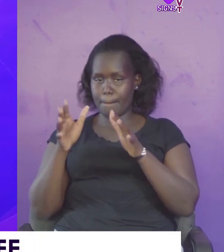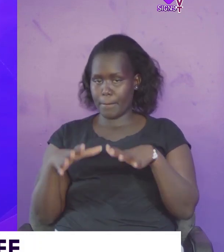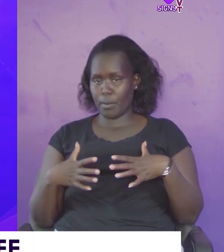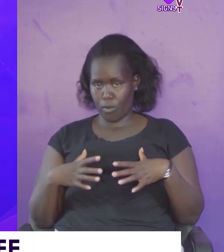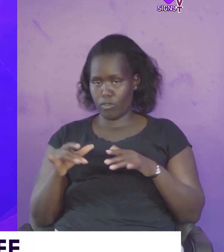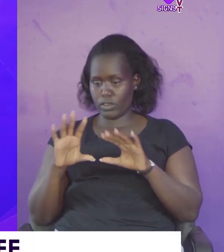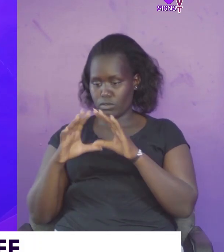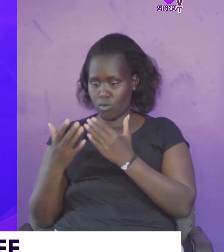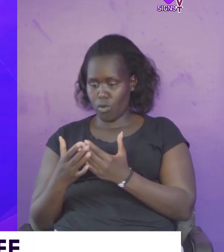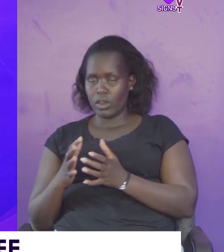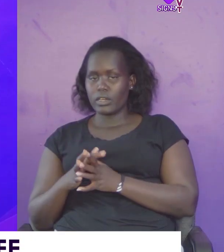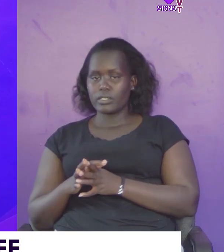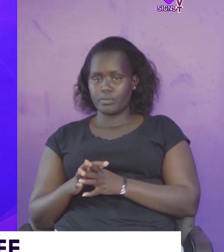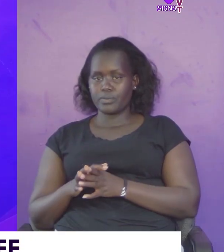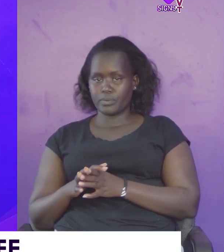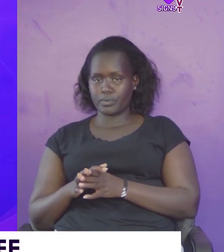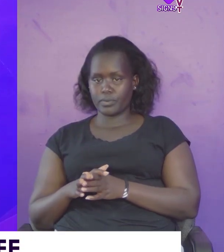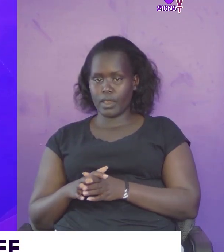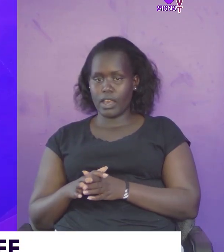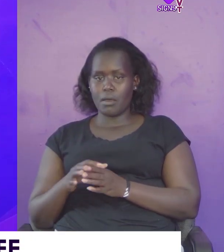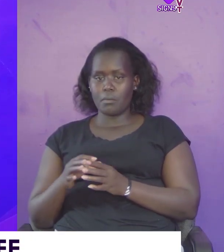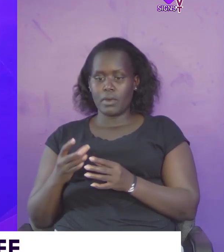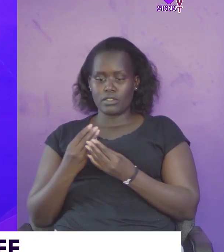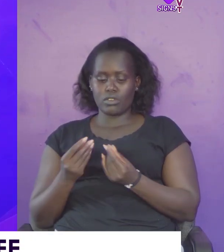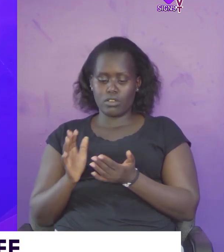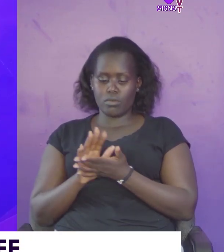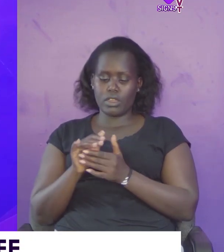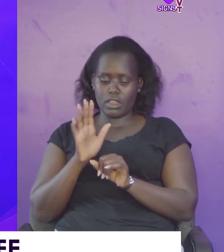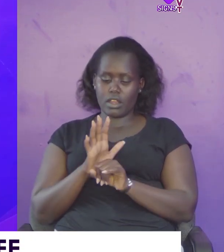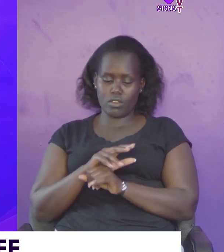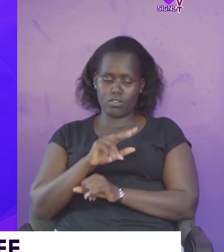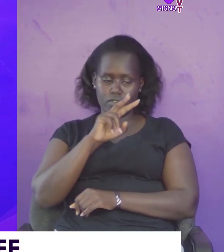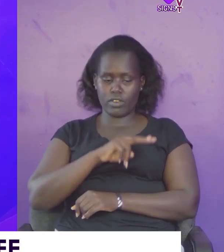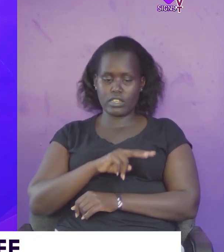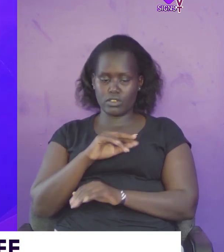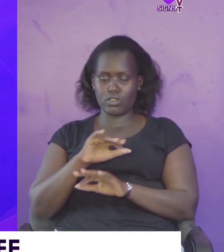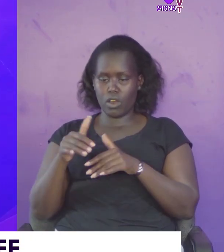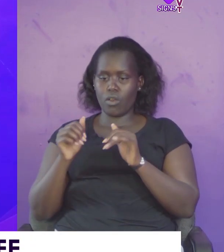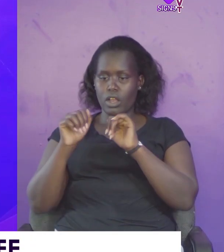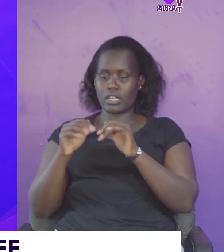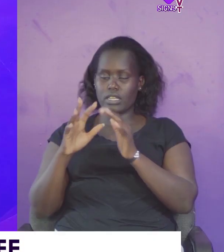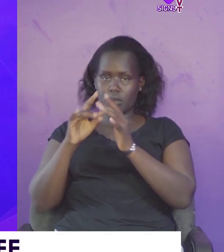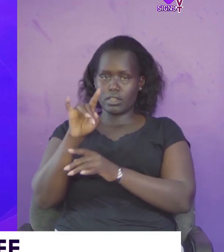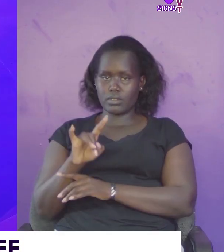mikononi mwa madharau. They're being handled with a lot of madharau. How do they celebrate themselves? Just tell them.